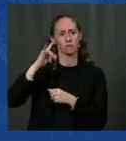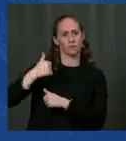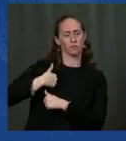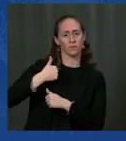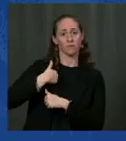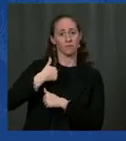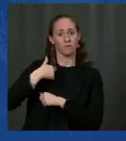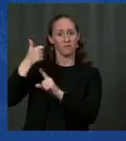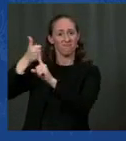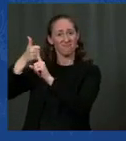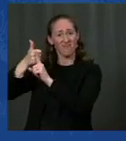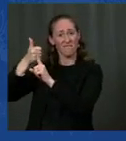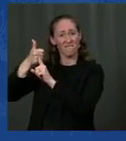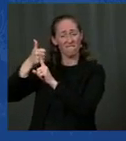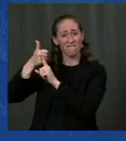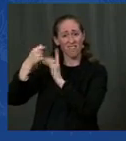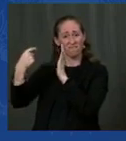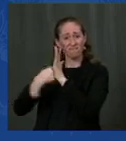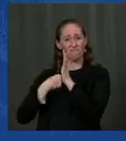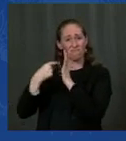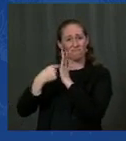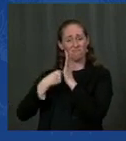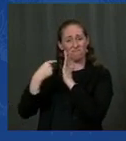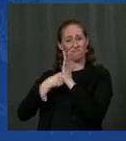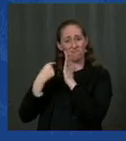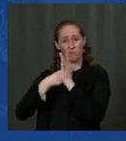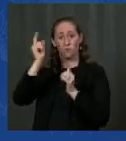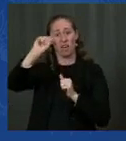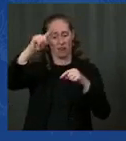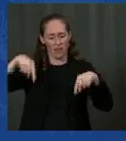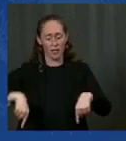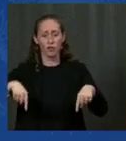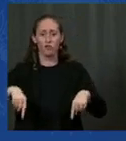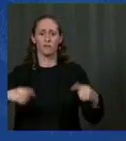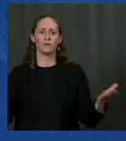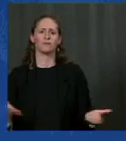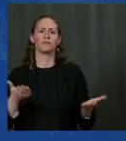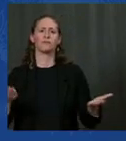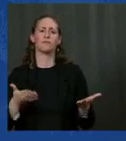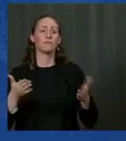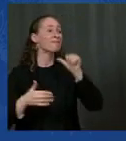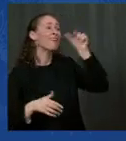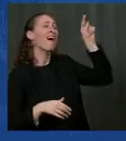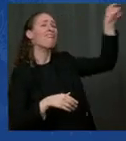Not in a far-off place, but right here in America.